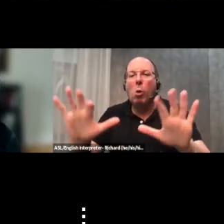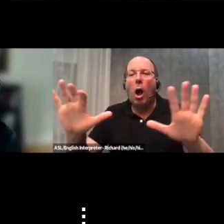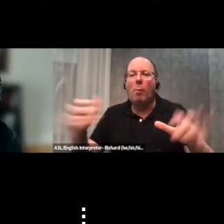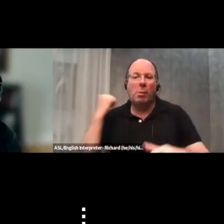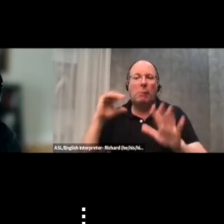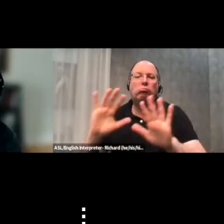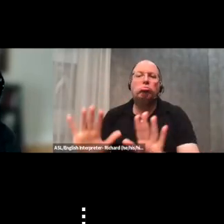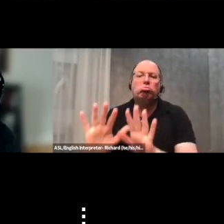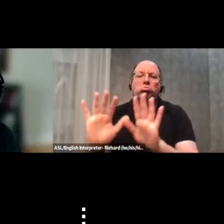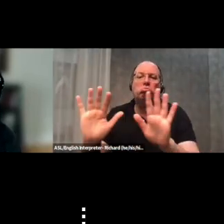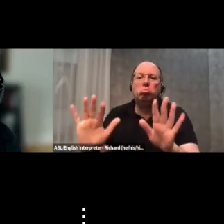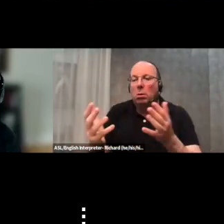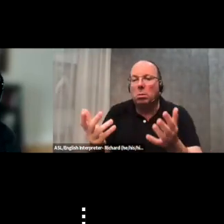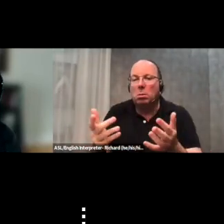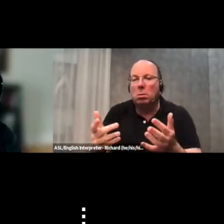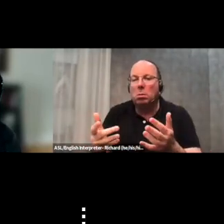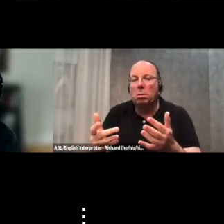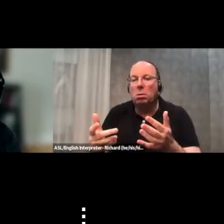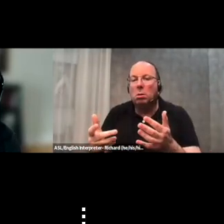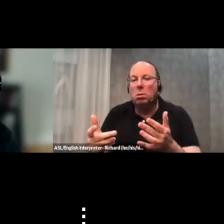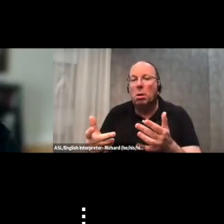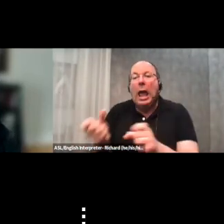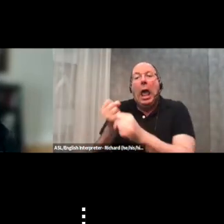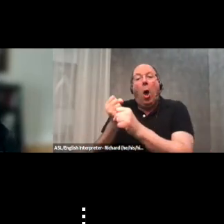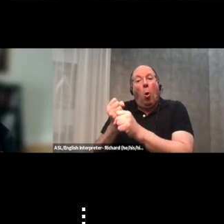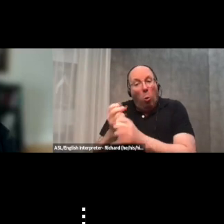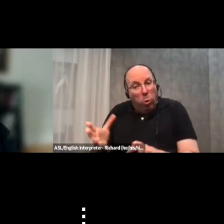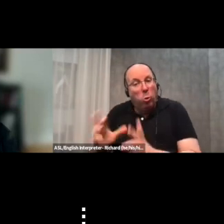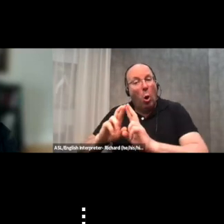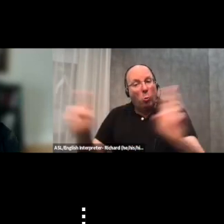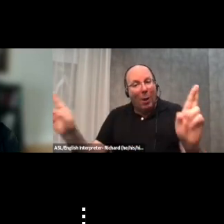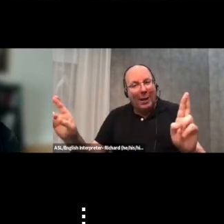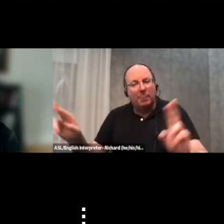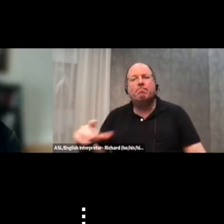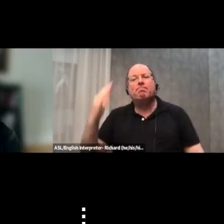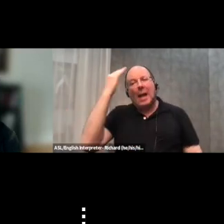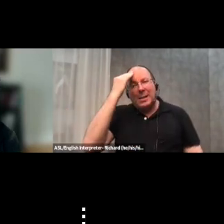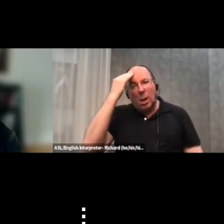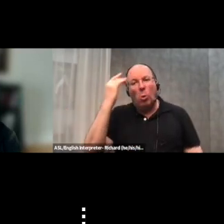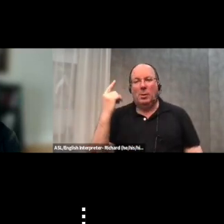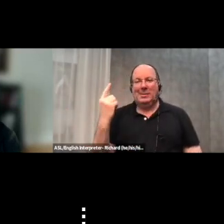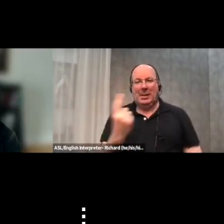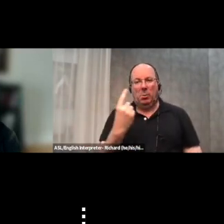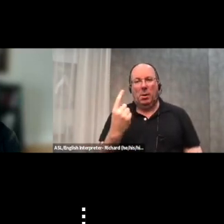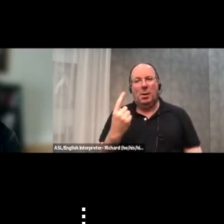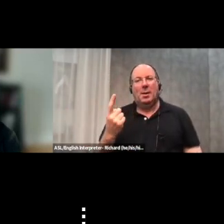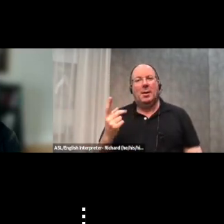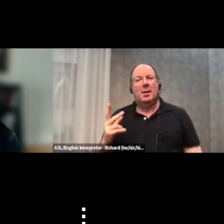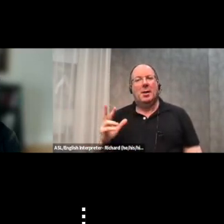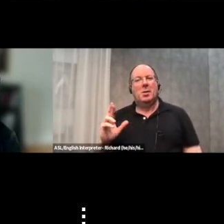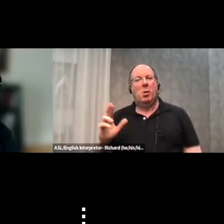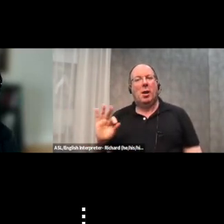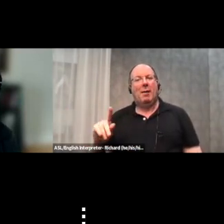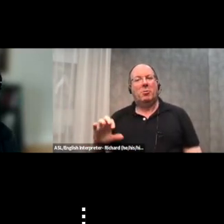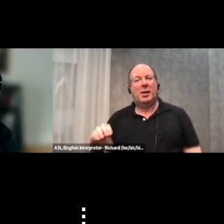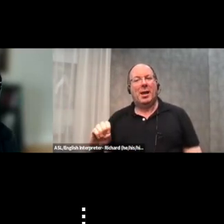that. And have all the supplies ready to go in advance. I know somebody whose partner's aftercare